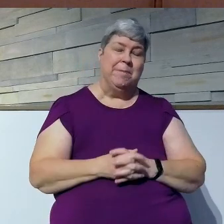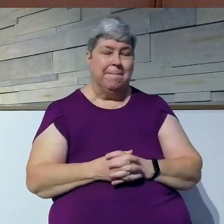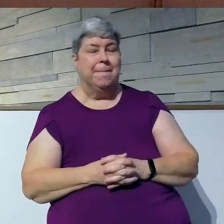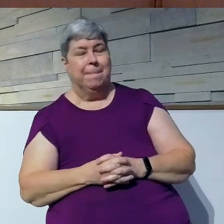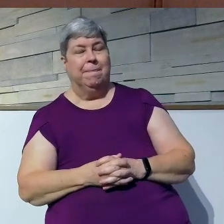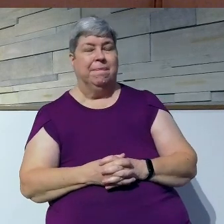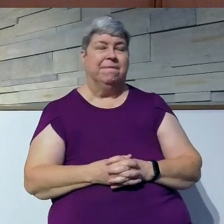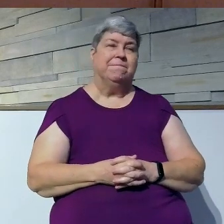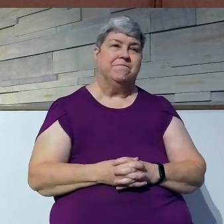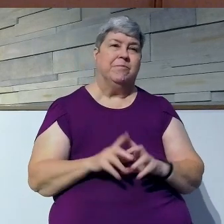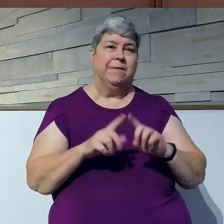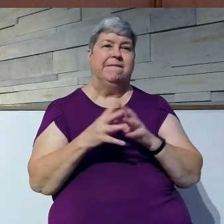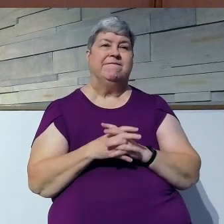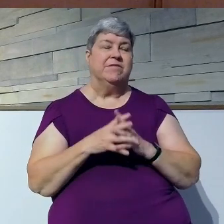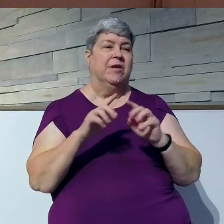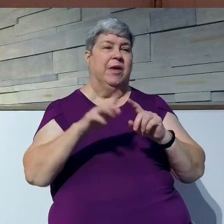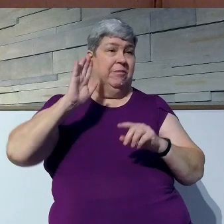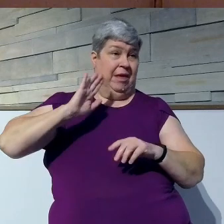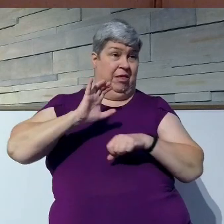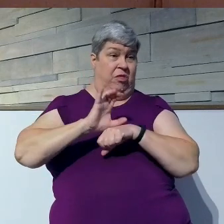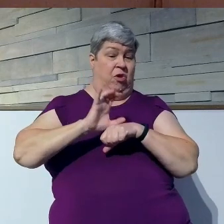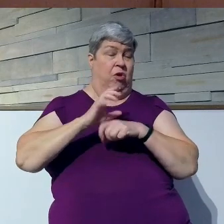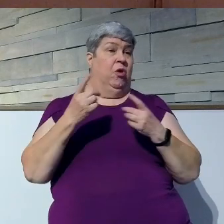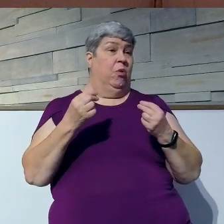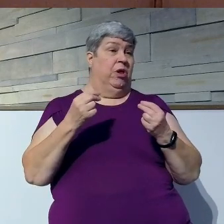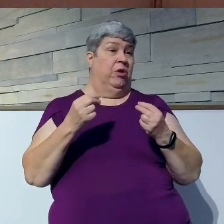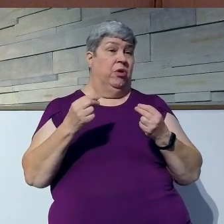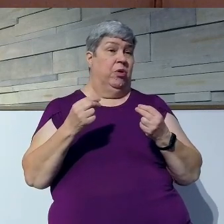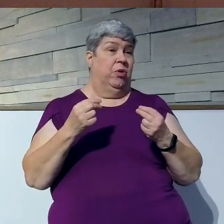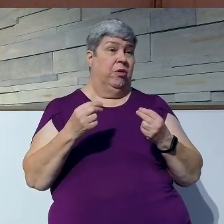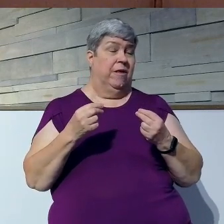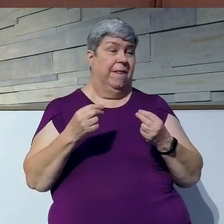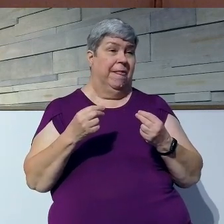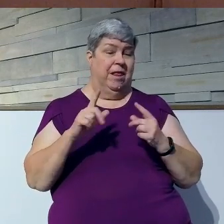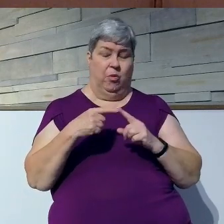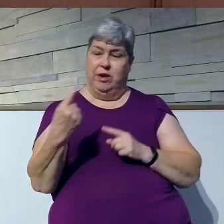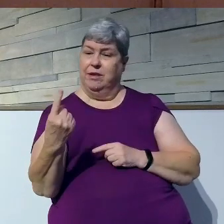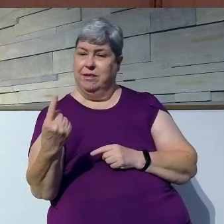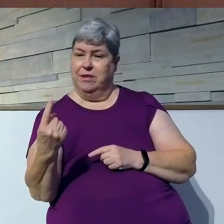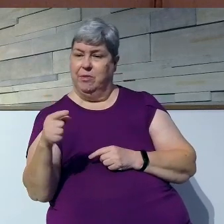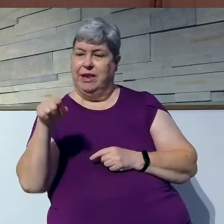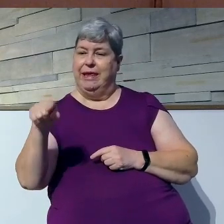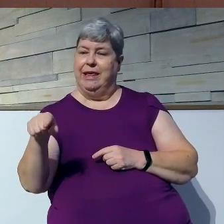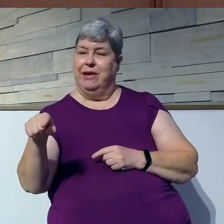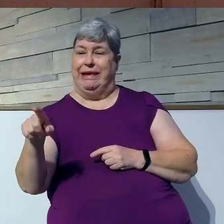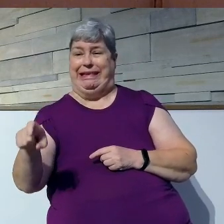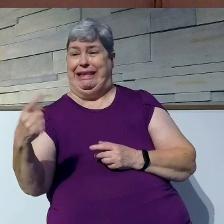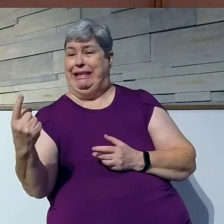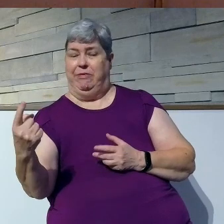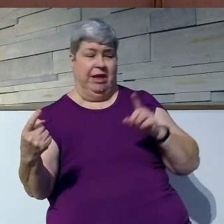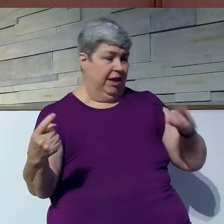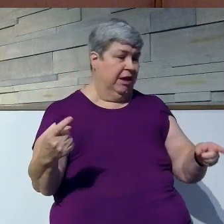right? But the early church, what they did was that when somebody over here had a need